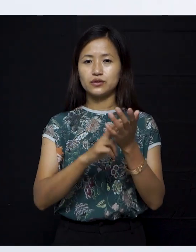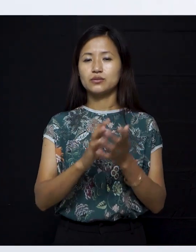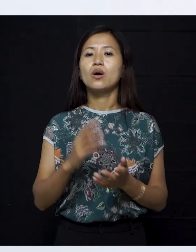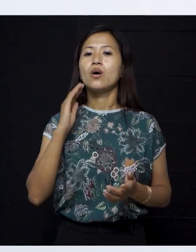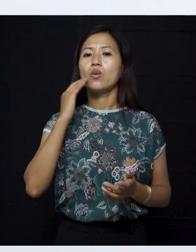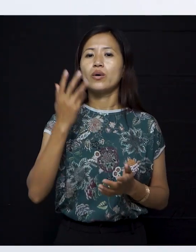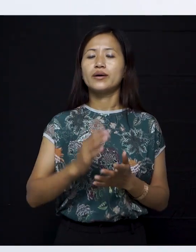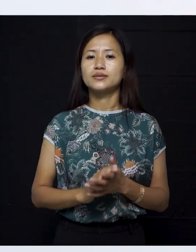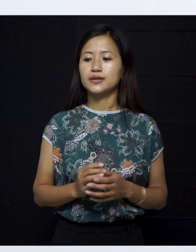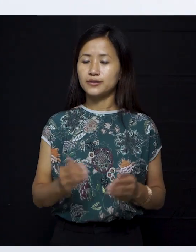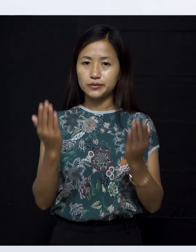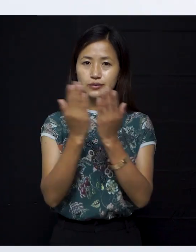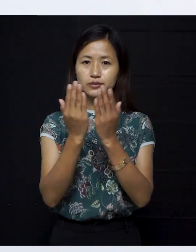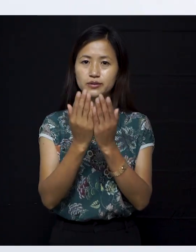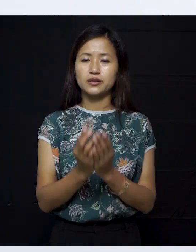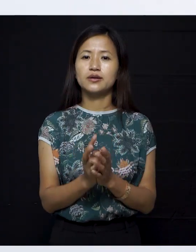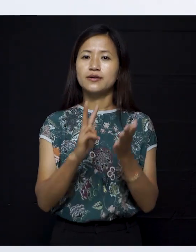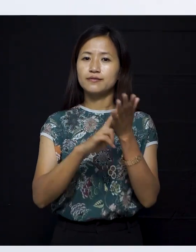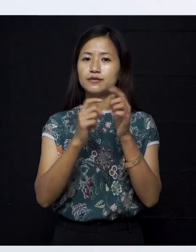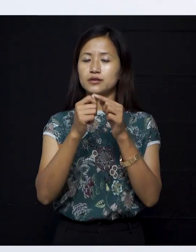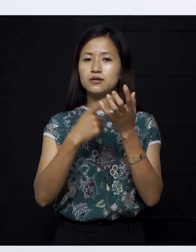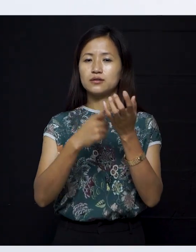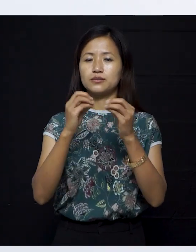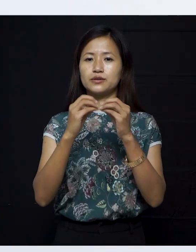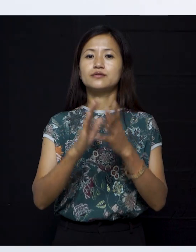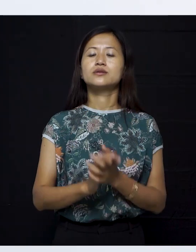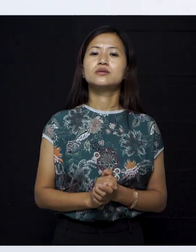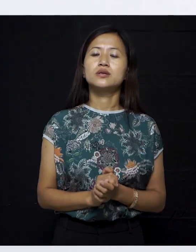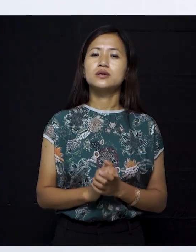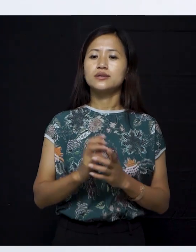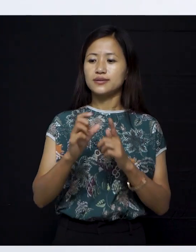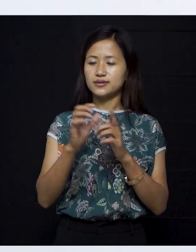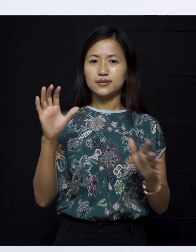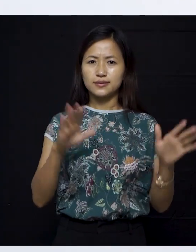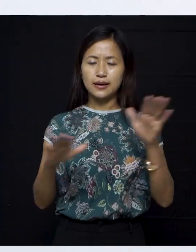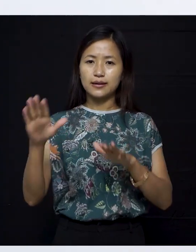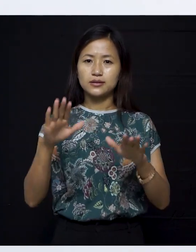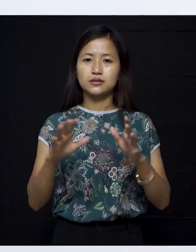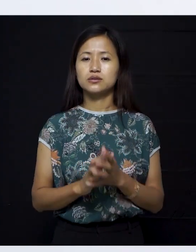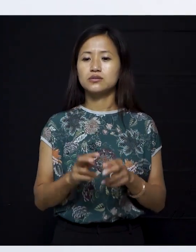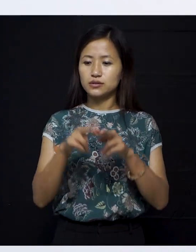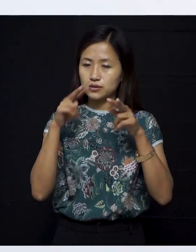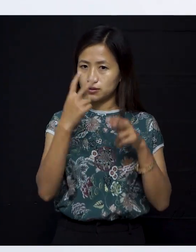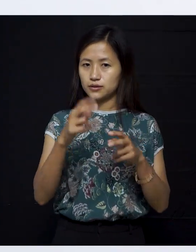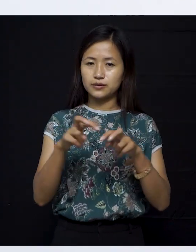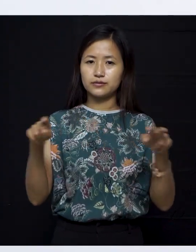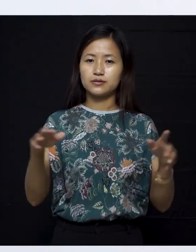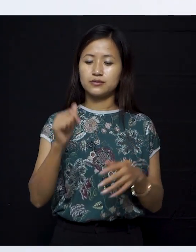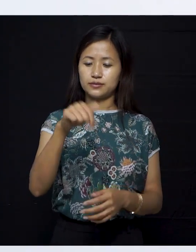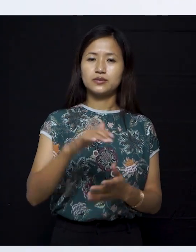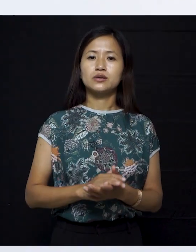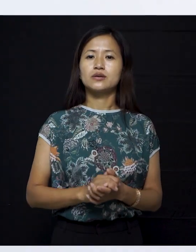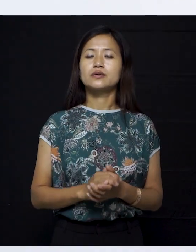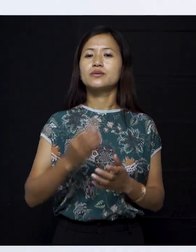say went and to study, right? Study is also an action, went is also an action. But we will see the difference here. I went